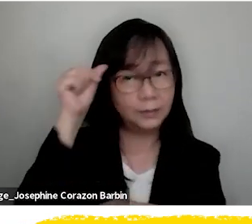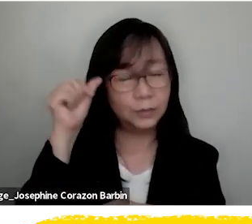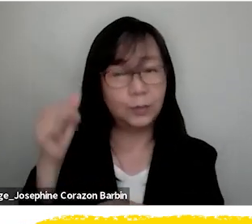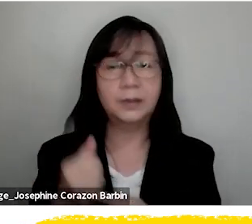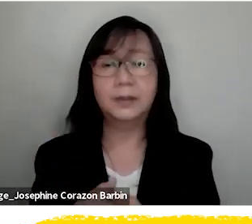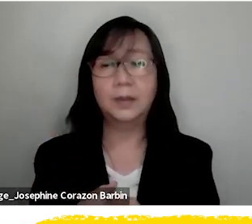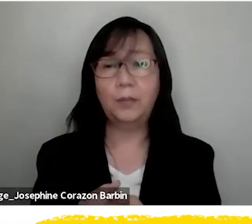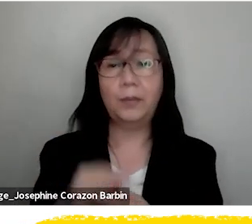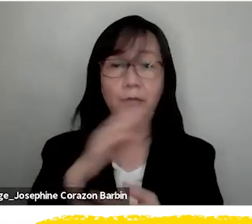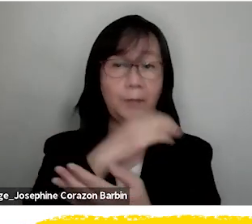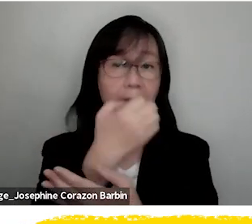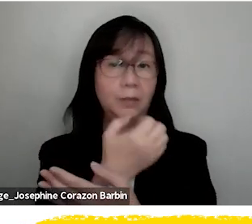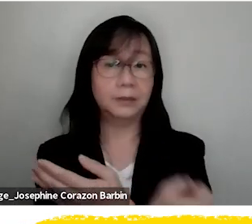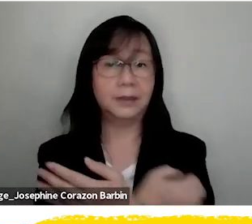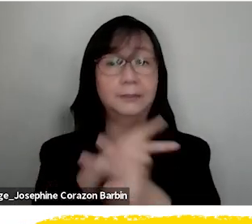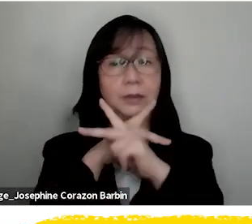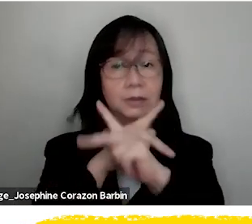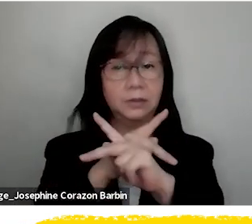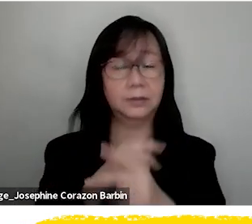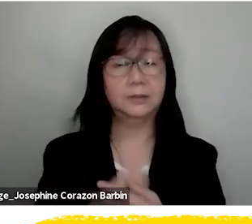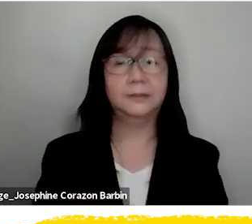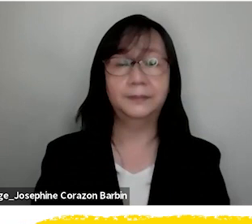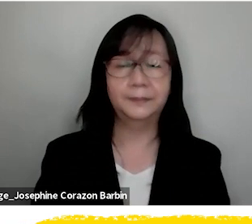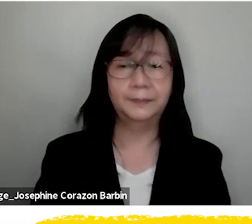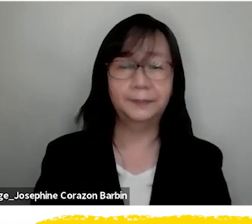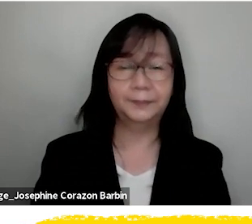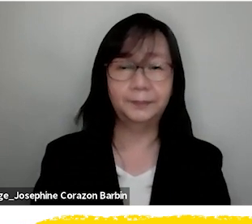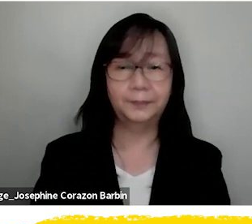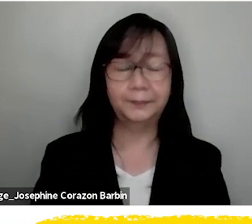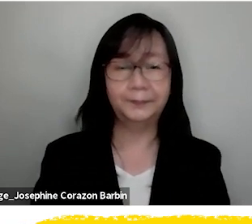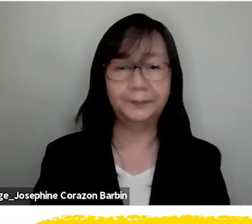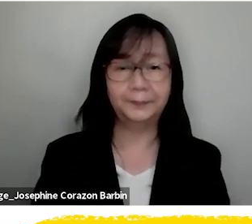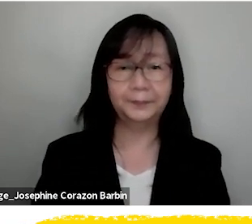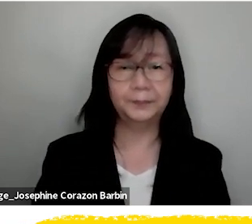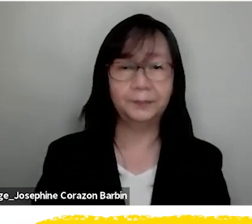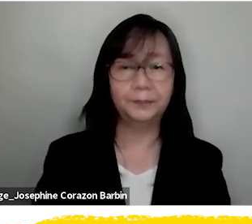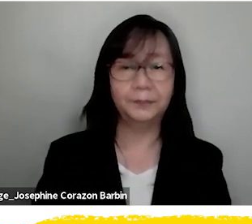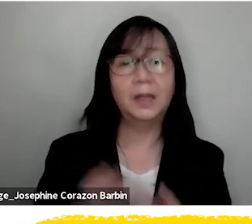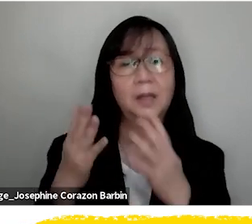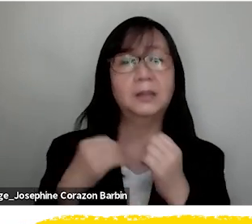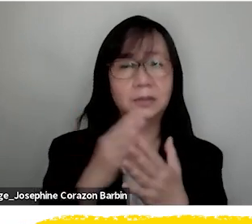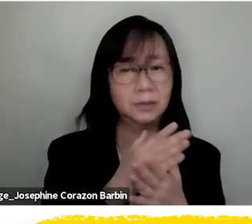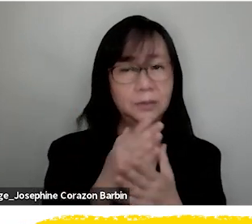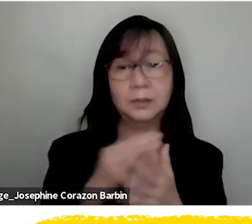to empowerment and protection. So I would like to share with you now